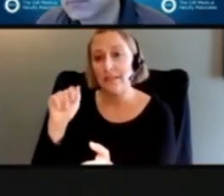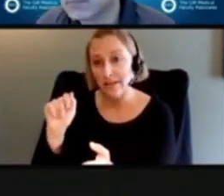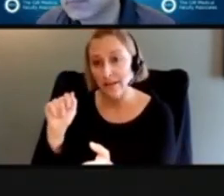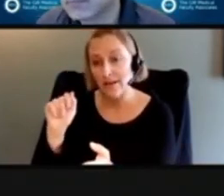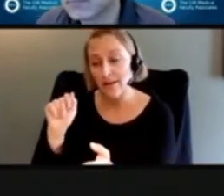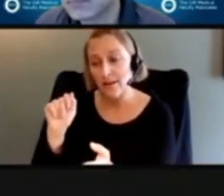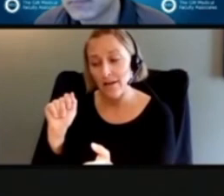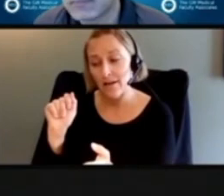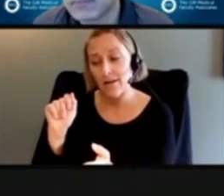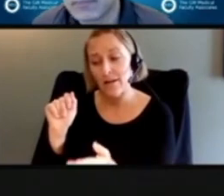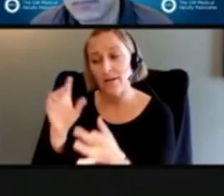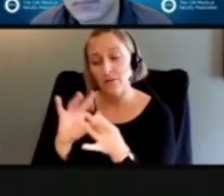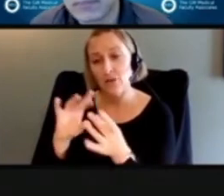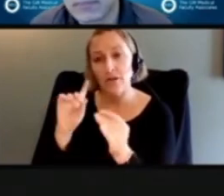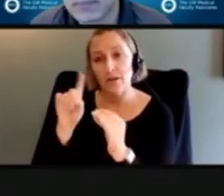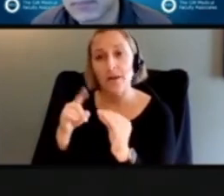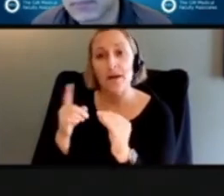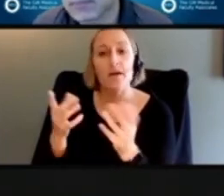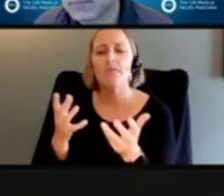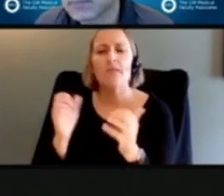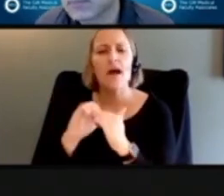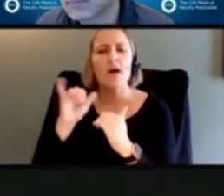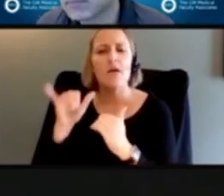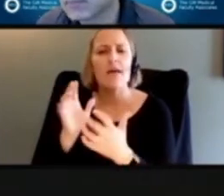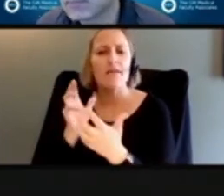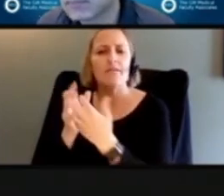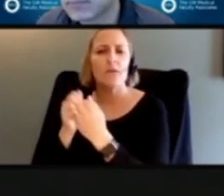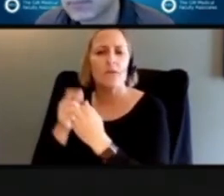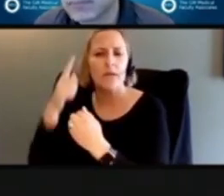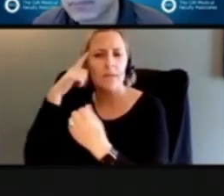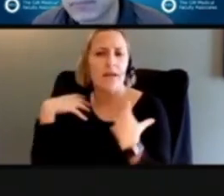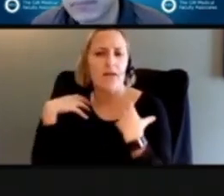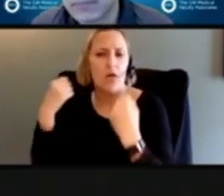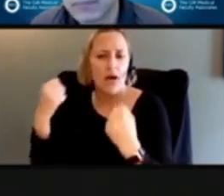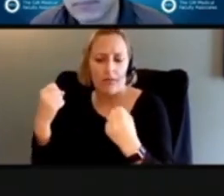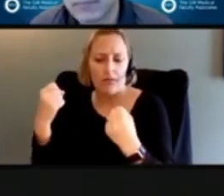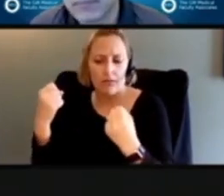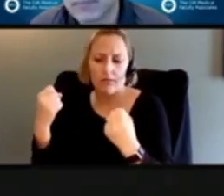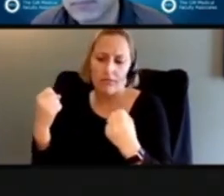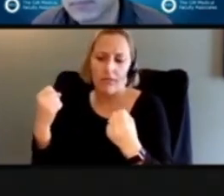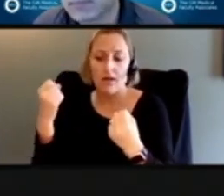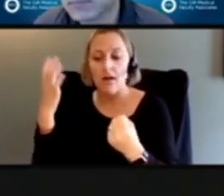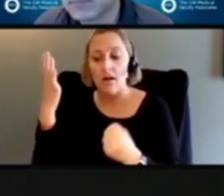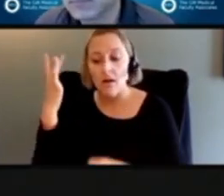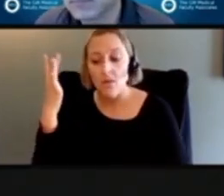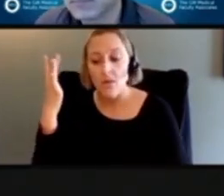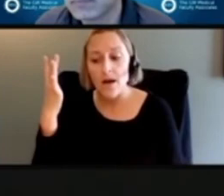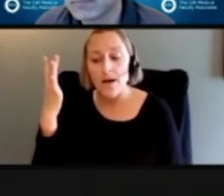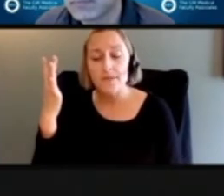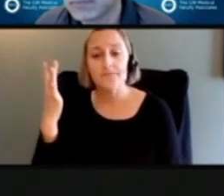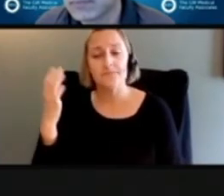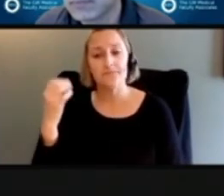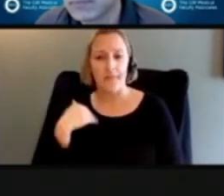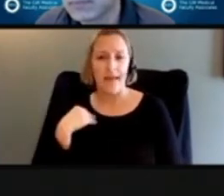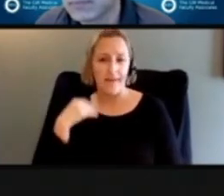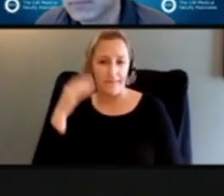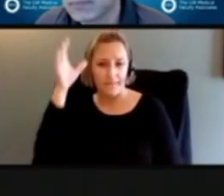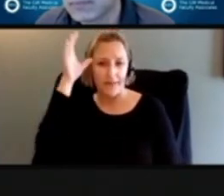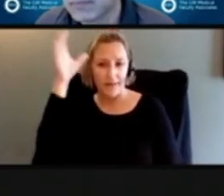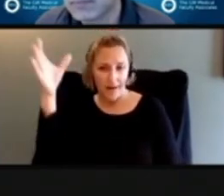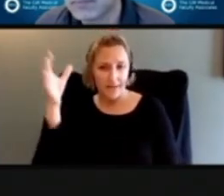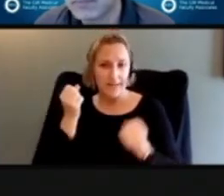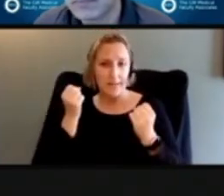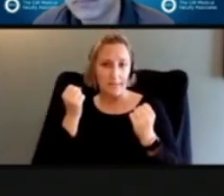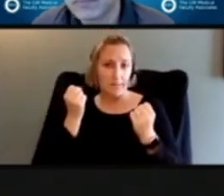was talking about? How does that sort of fit in this mental health space? Because, there's a concept that many of our community